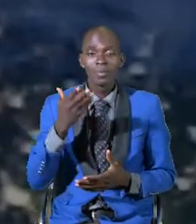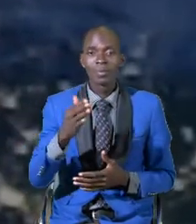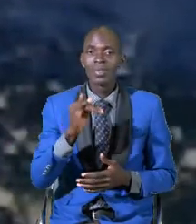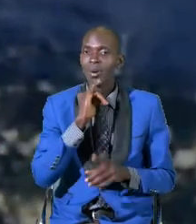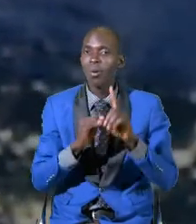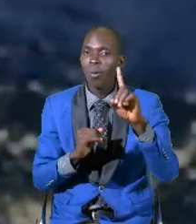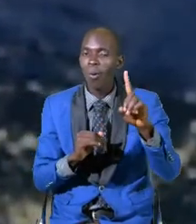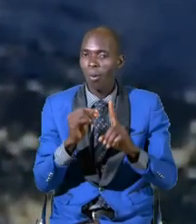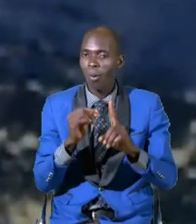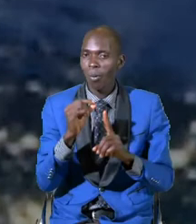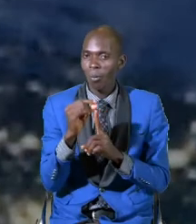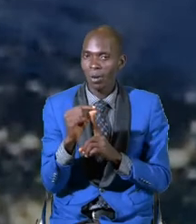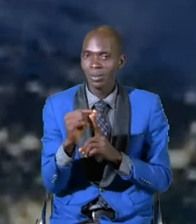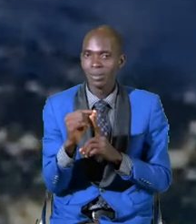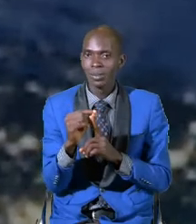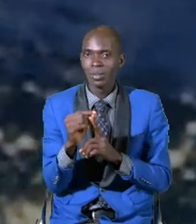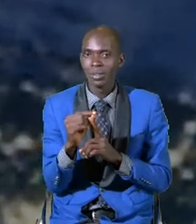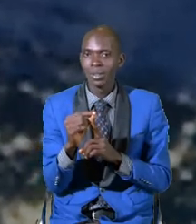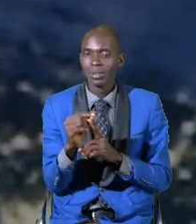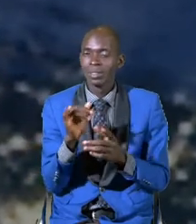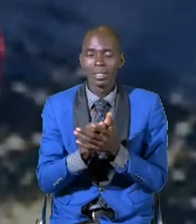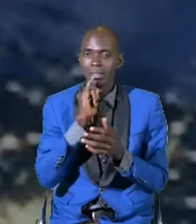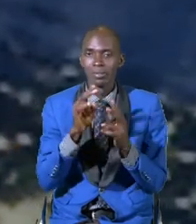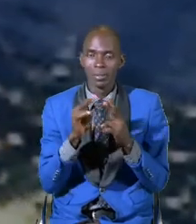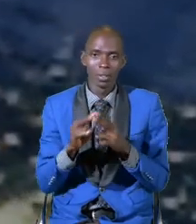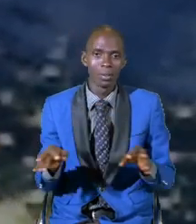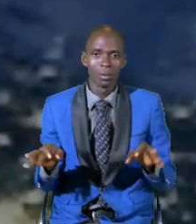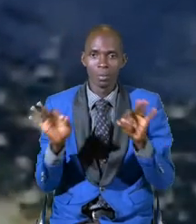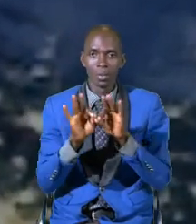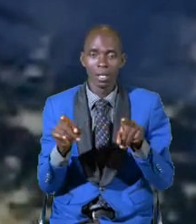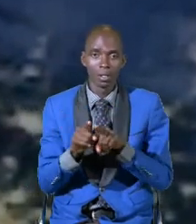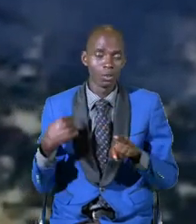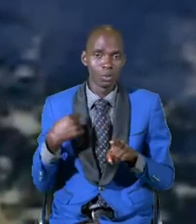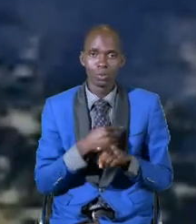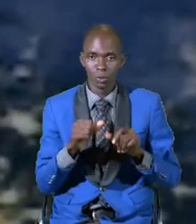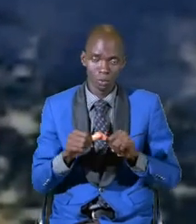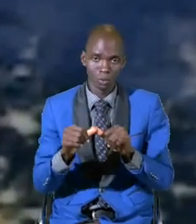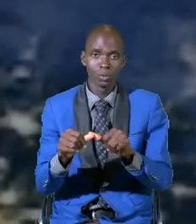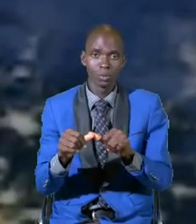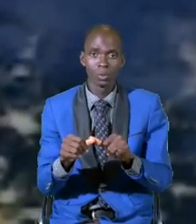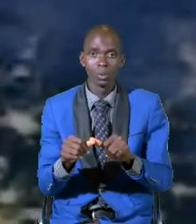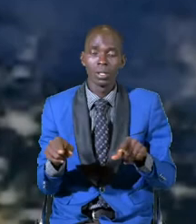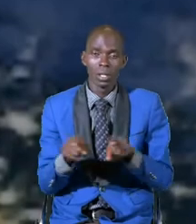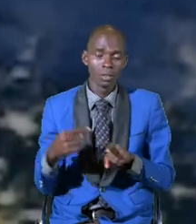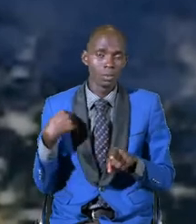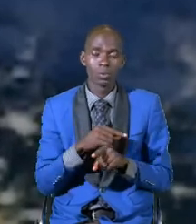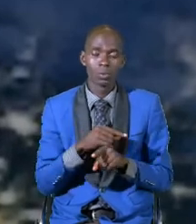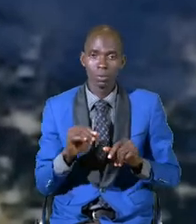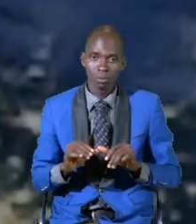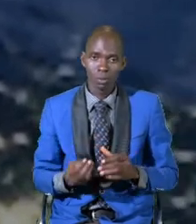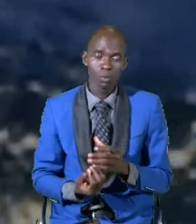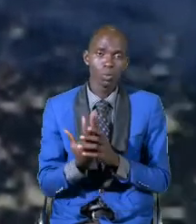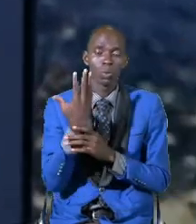word that's very important as we move on, as we move up, as